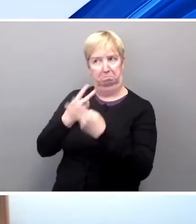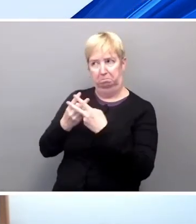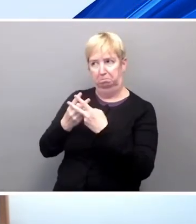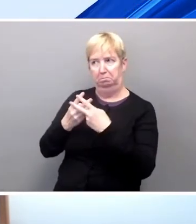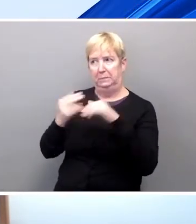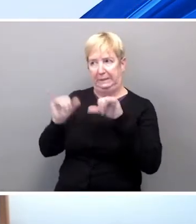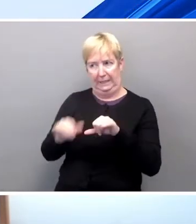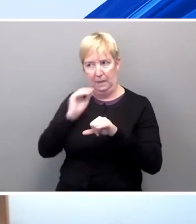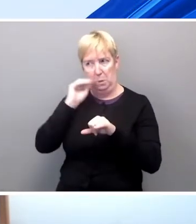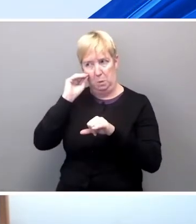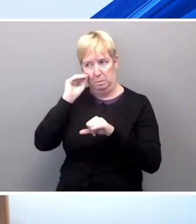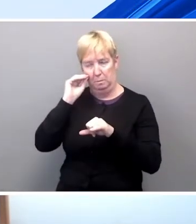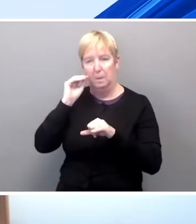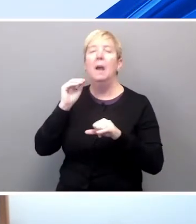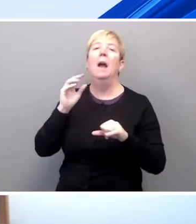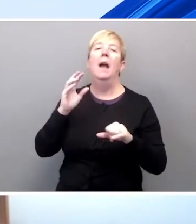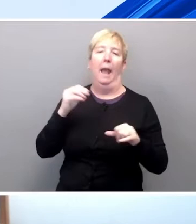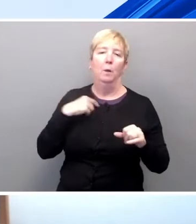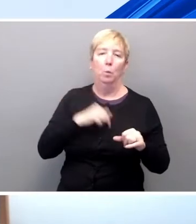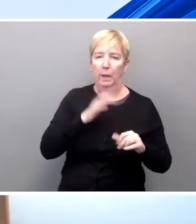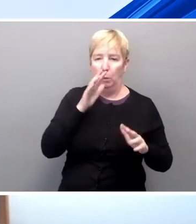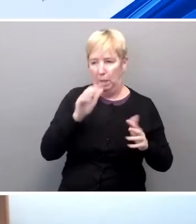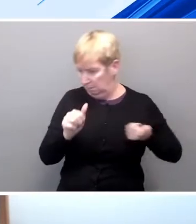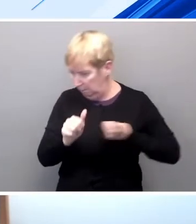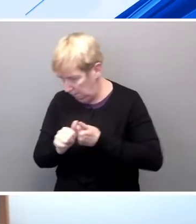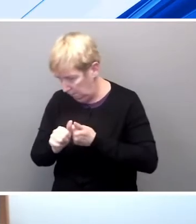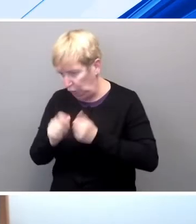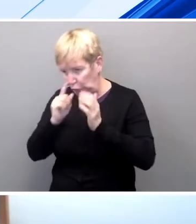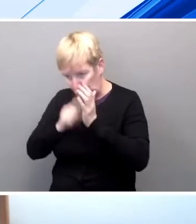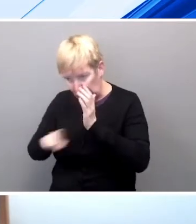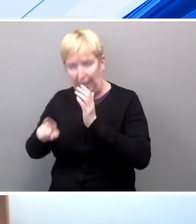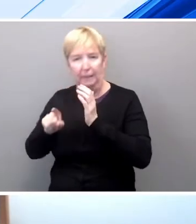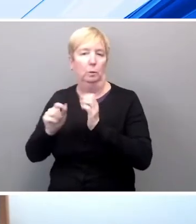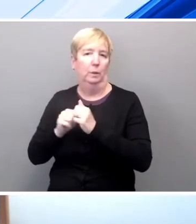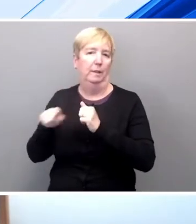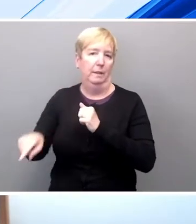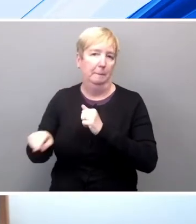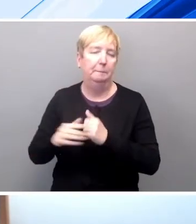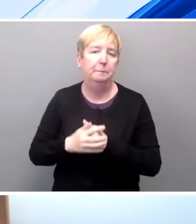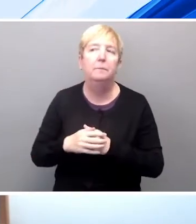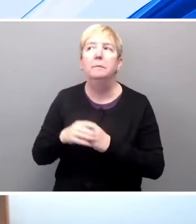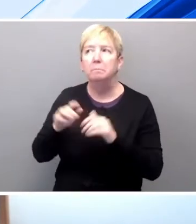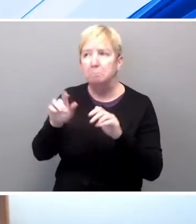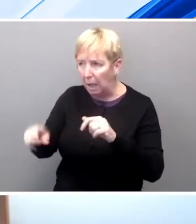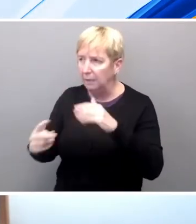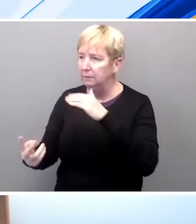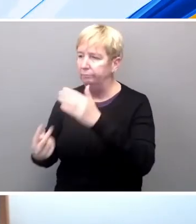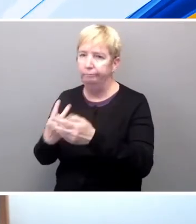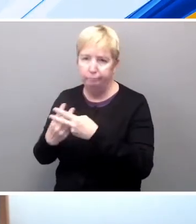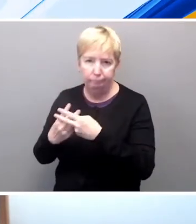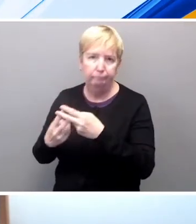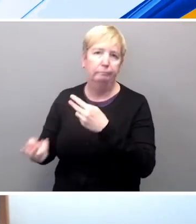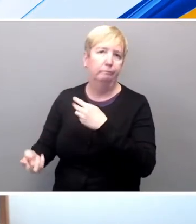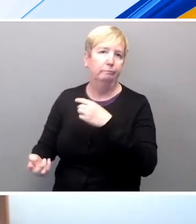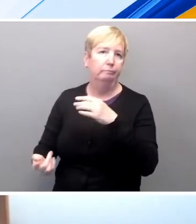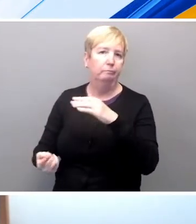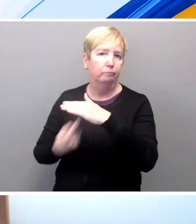know the recommendation for quarantine and for testing. And then again, we're going to be working